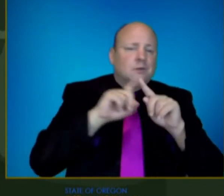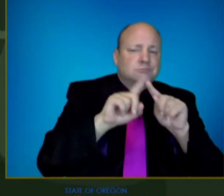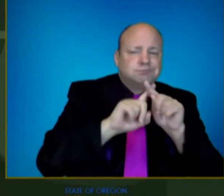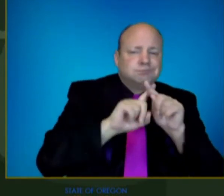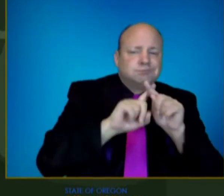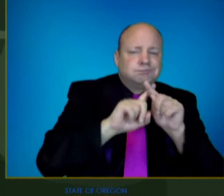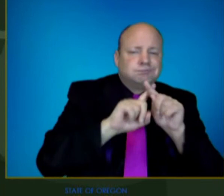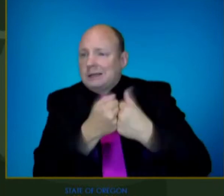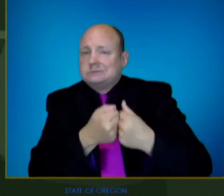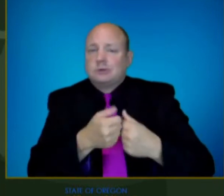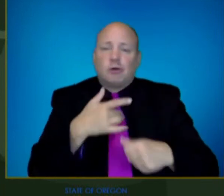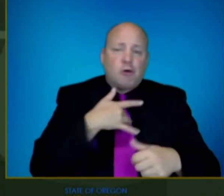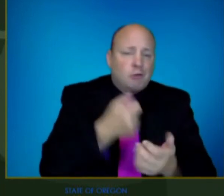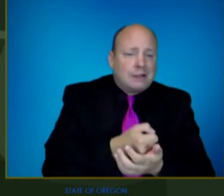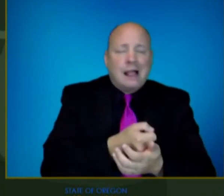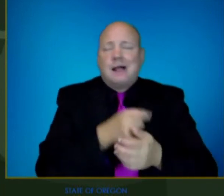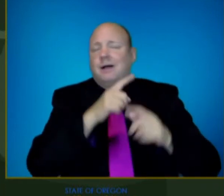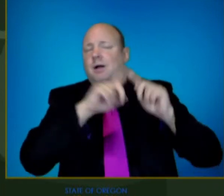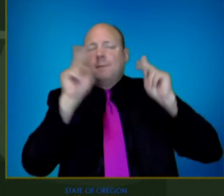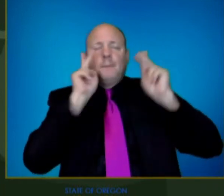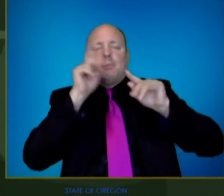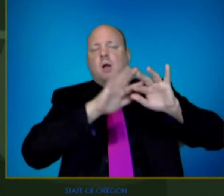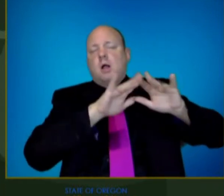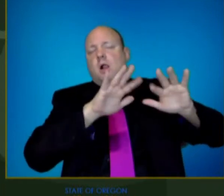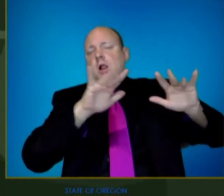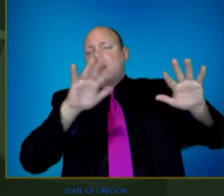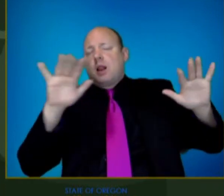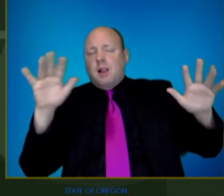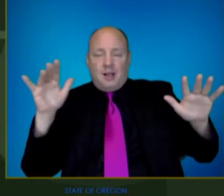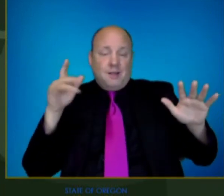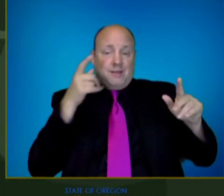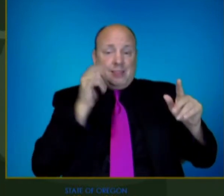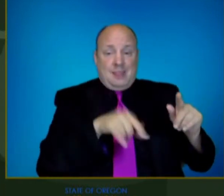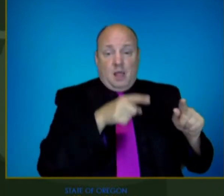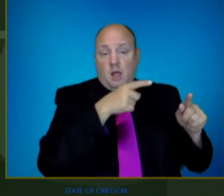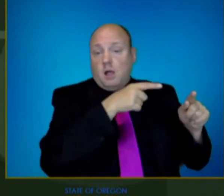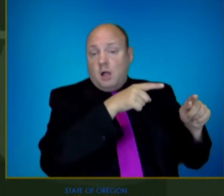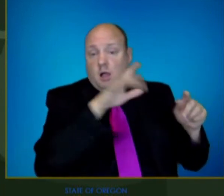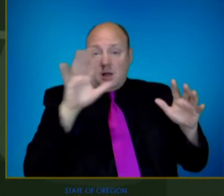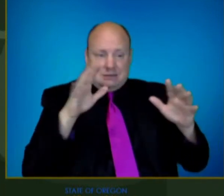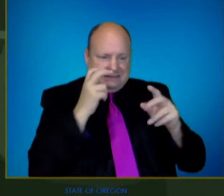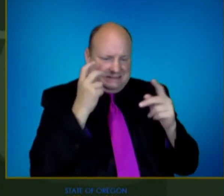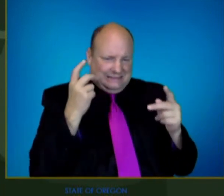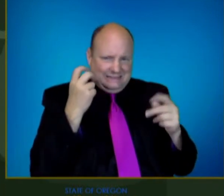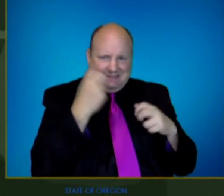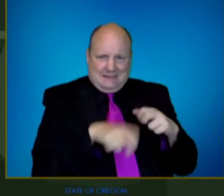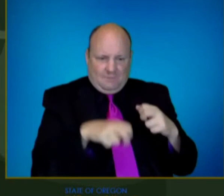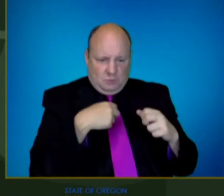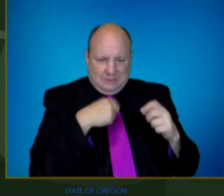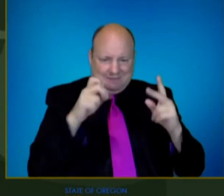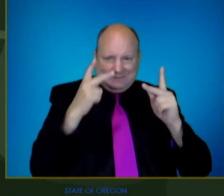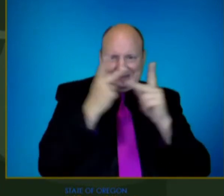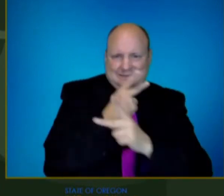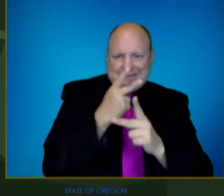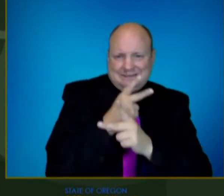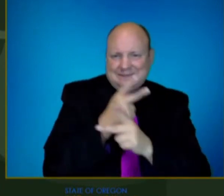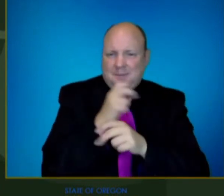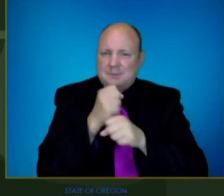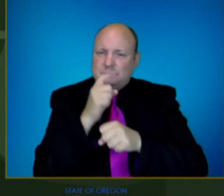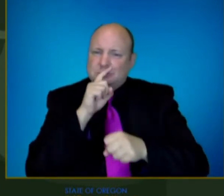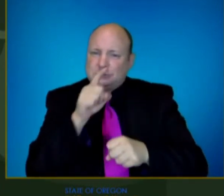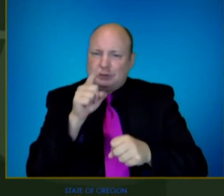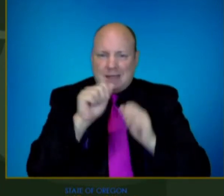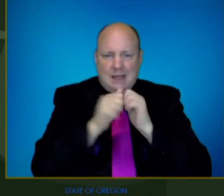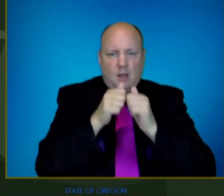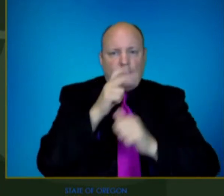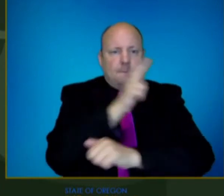won't be easy. Yes, the times will be tough, and there will be a lot of movement of patients around the state so that they can get the care that they deserve.